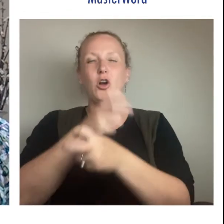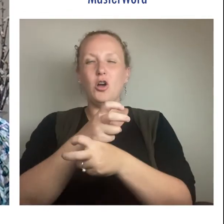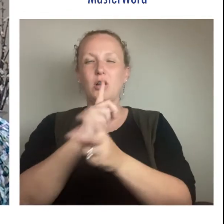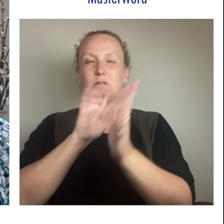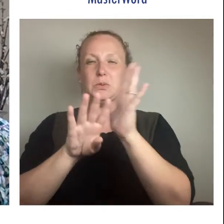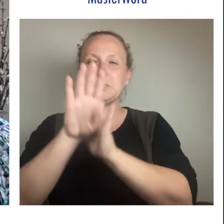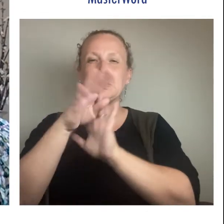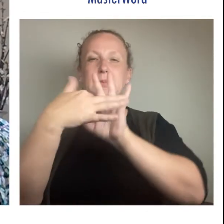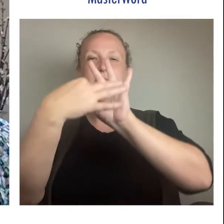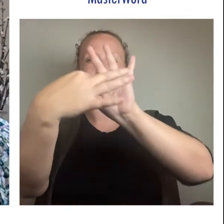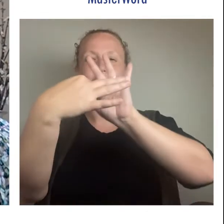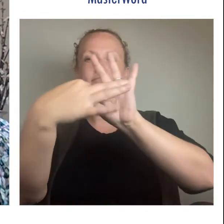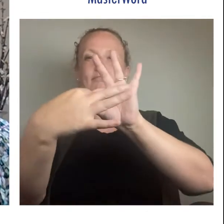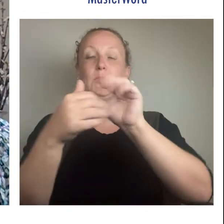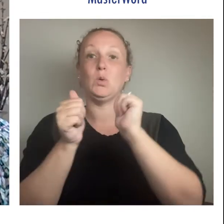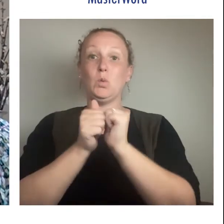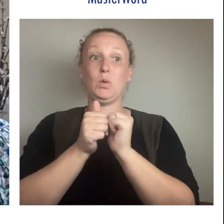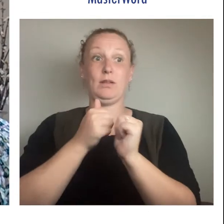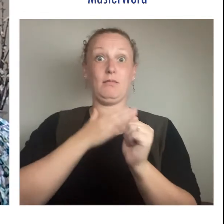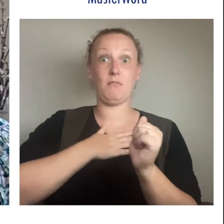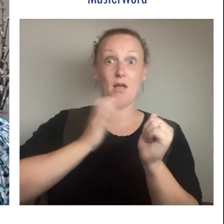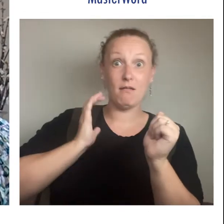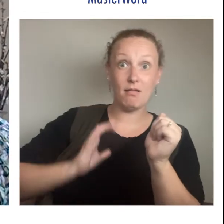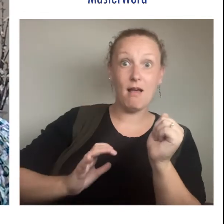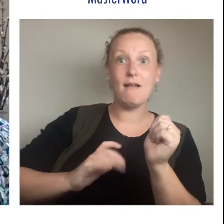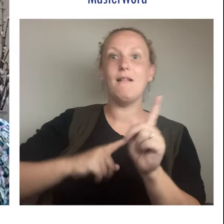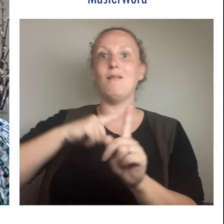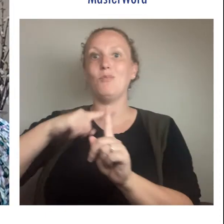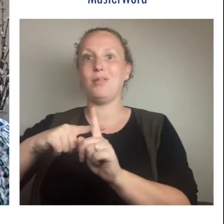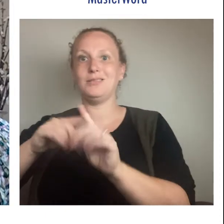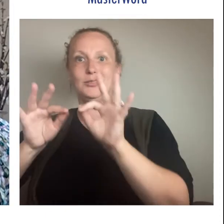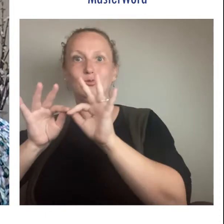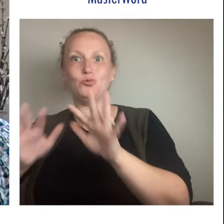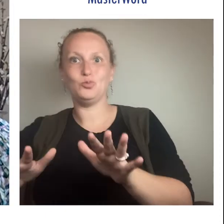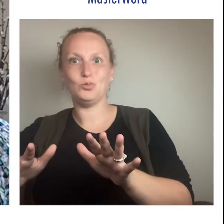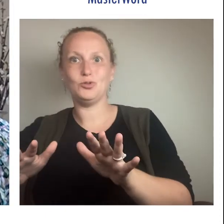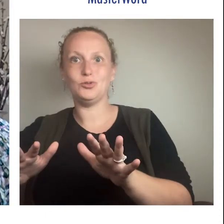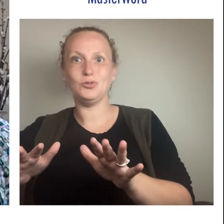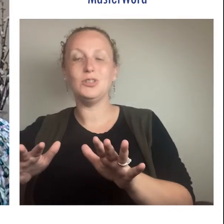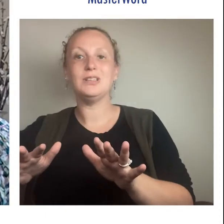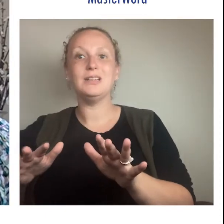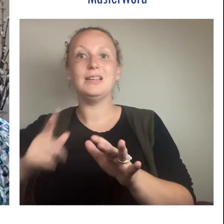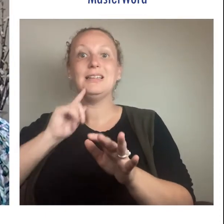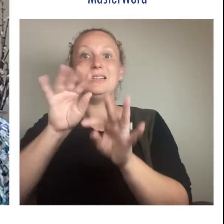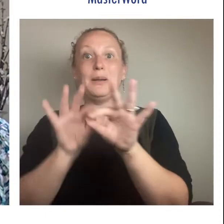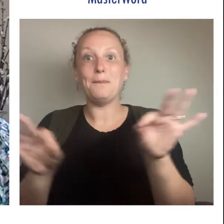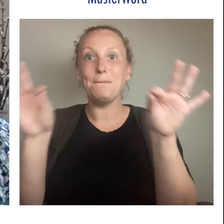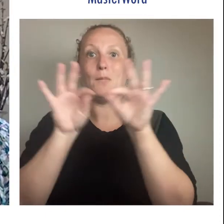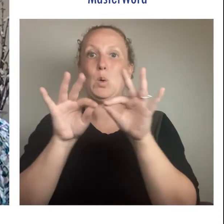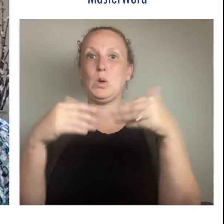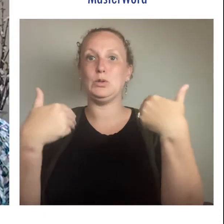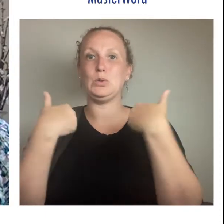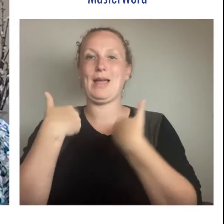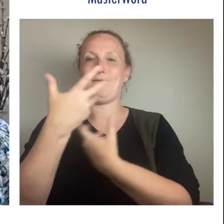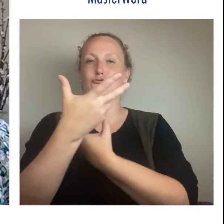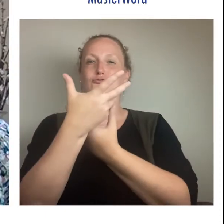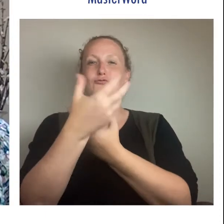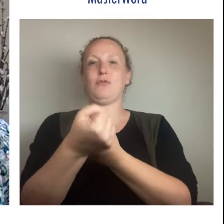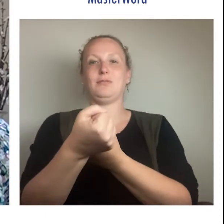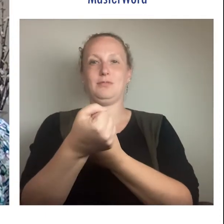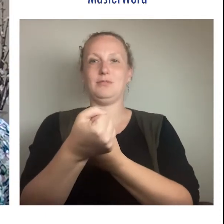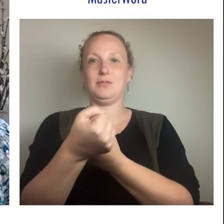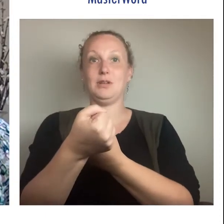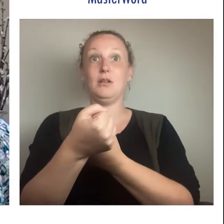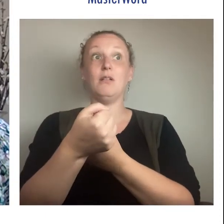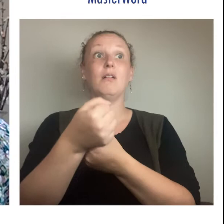and also the interpreter, which is important when you're working in an attorney-client relationship to really have the trust of both